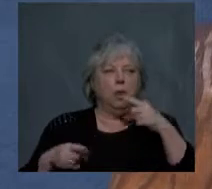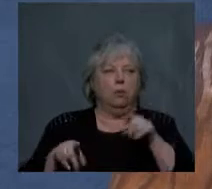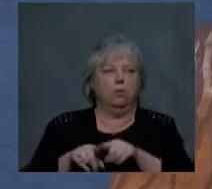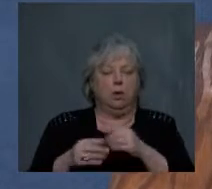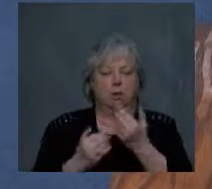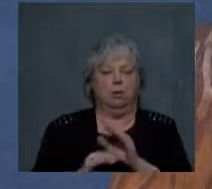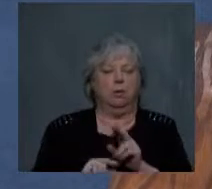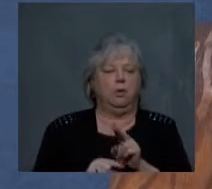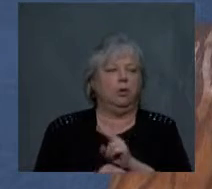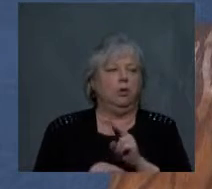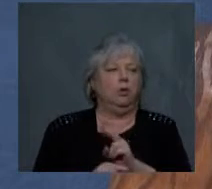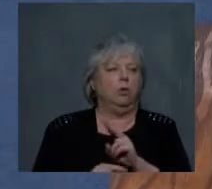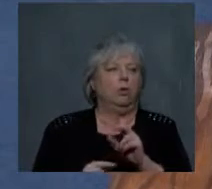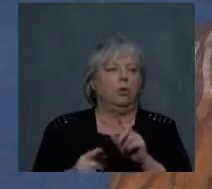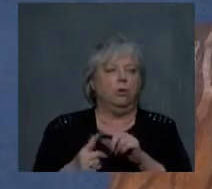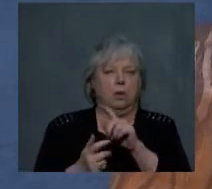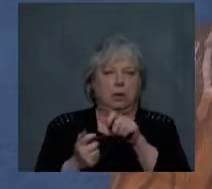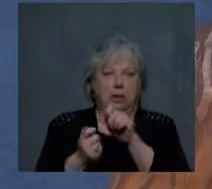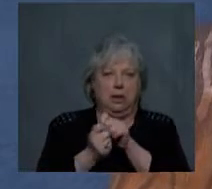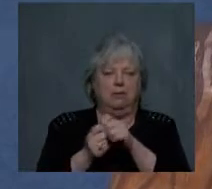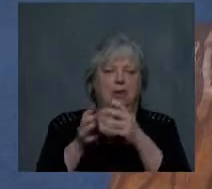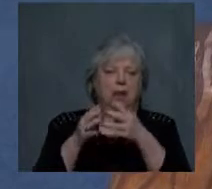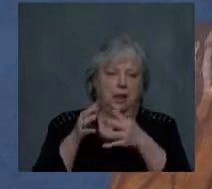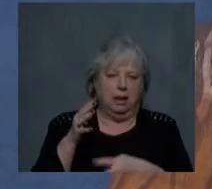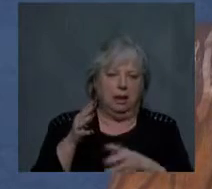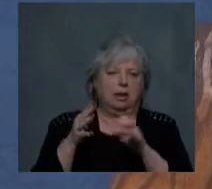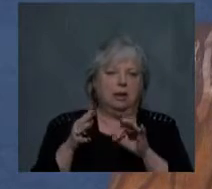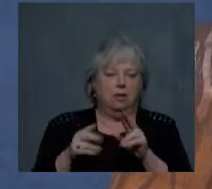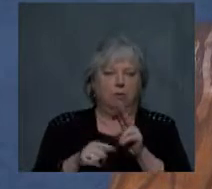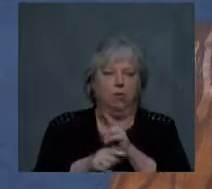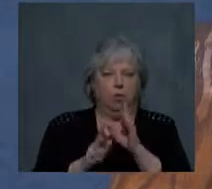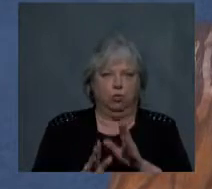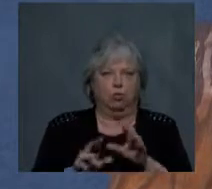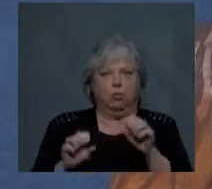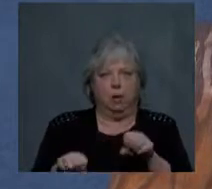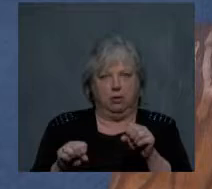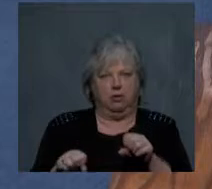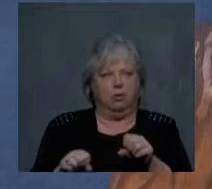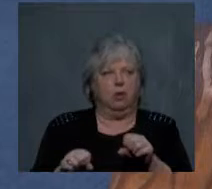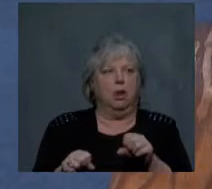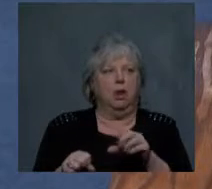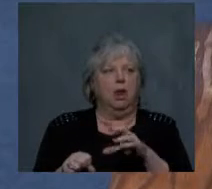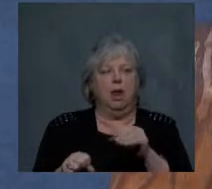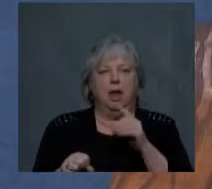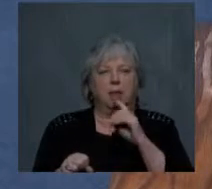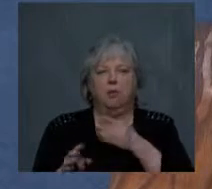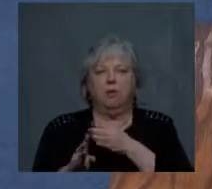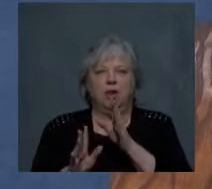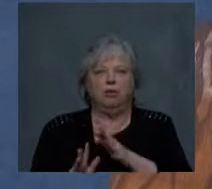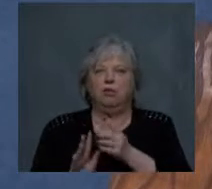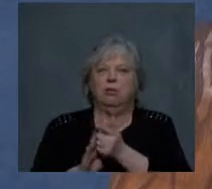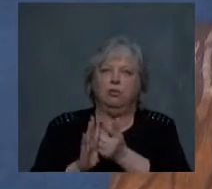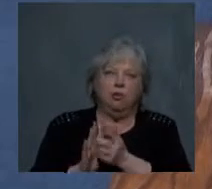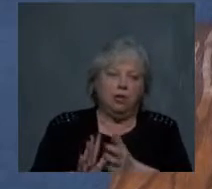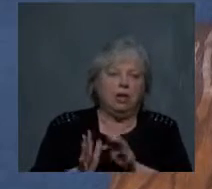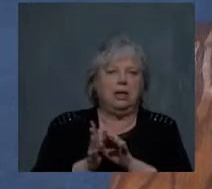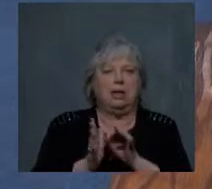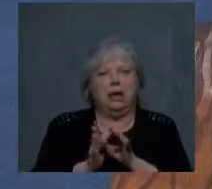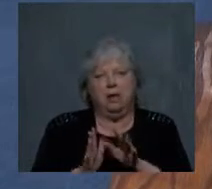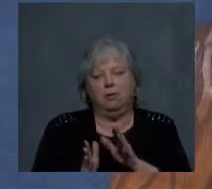the use to a specific list of users. And they're the professional users, attorneys,